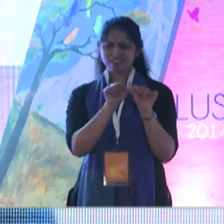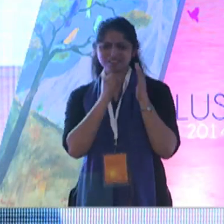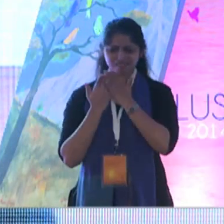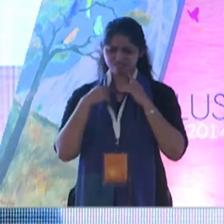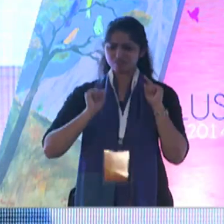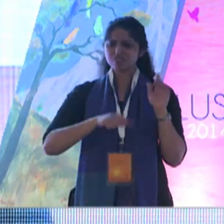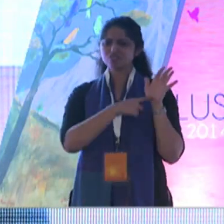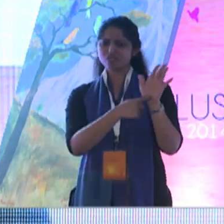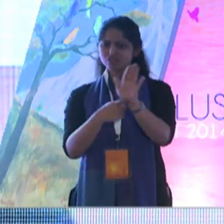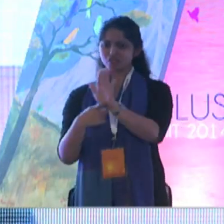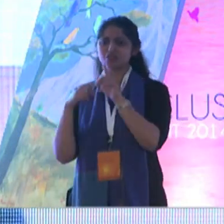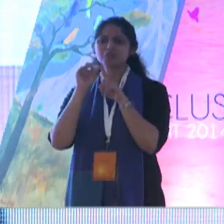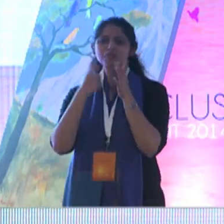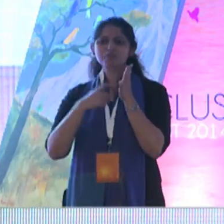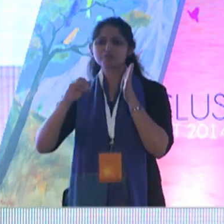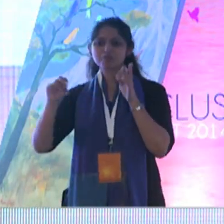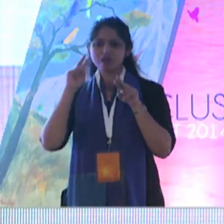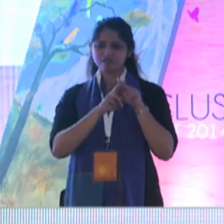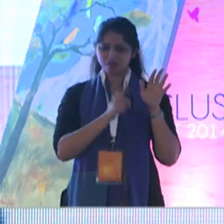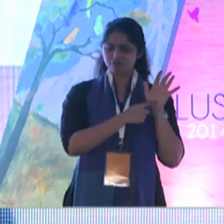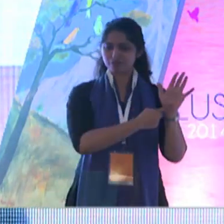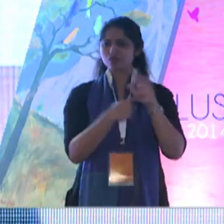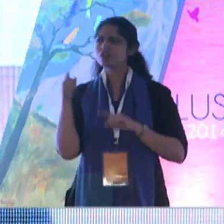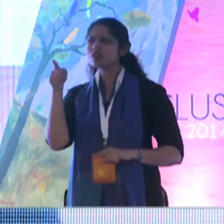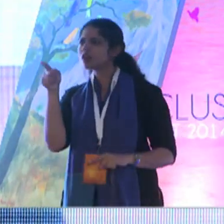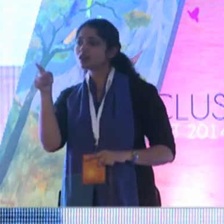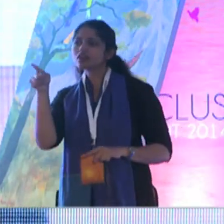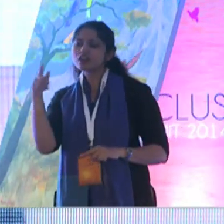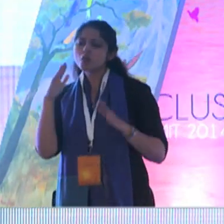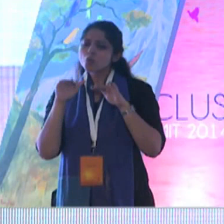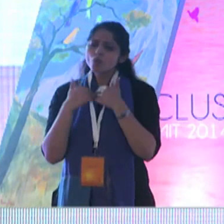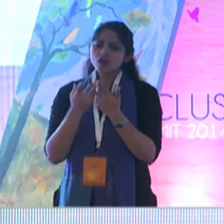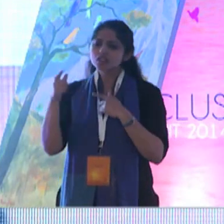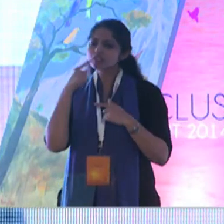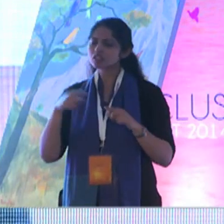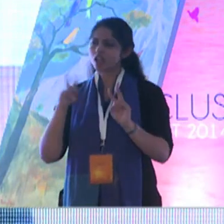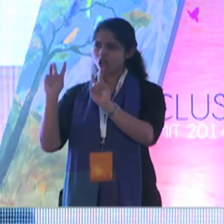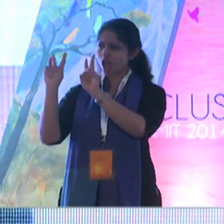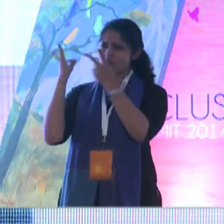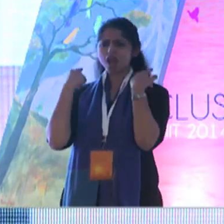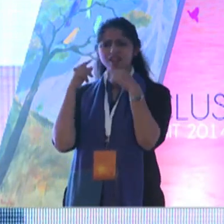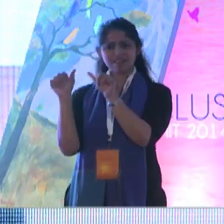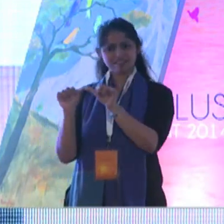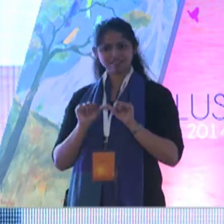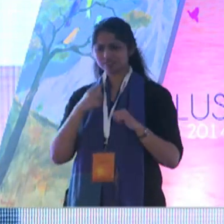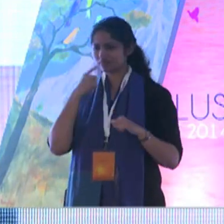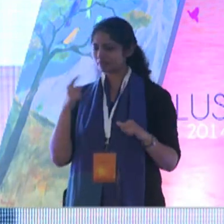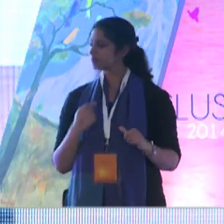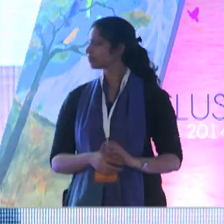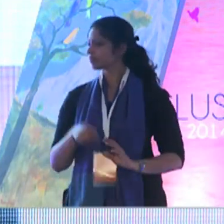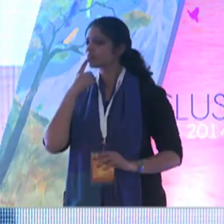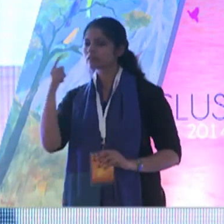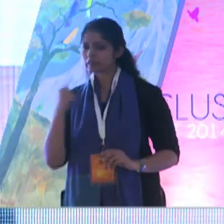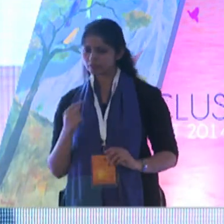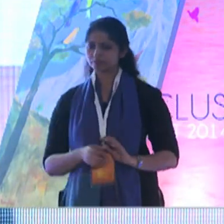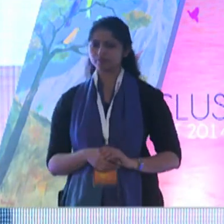and do everything better in terms of my career. I said, Deepa, what was pushing you? She told me something completely different. She